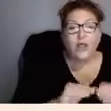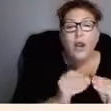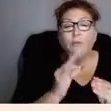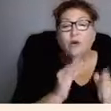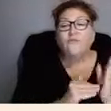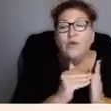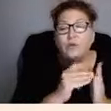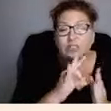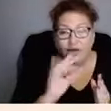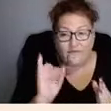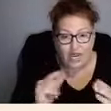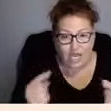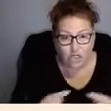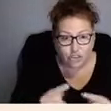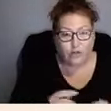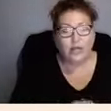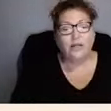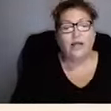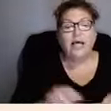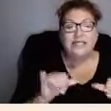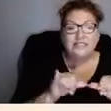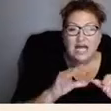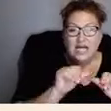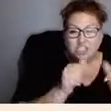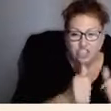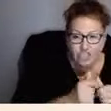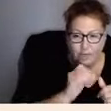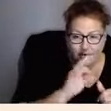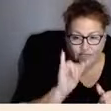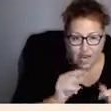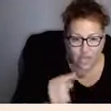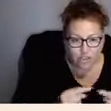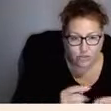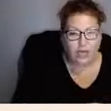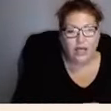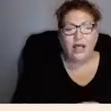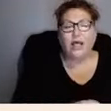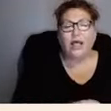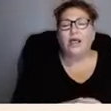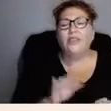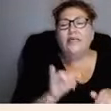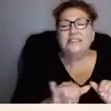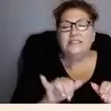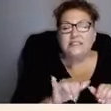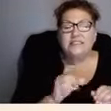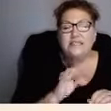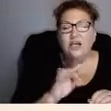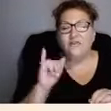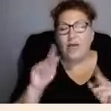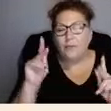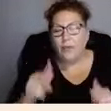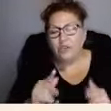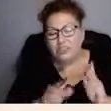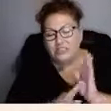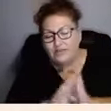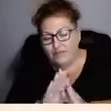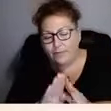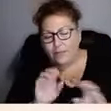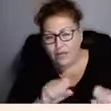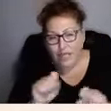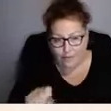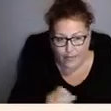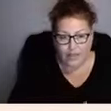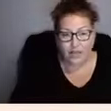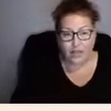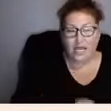injuries, the type, the size and shape of the injury, the consistency of the injury with the person's developmental capability. Is it